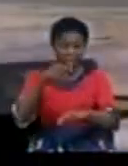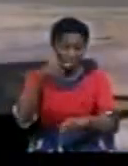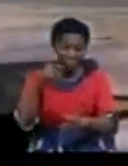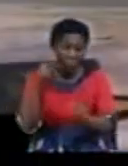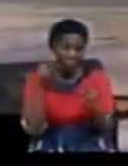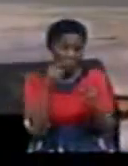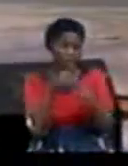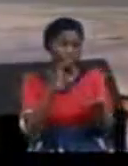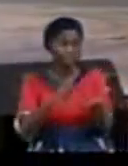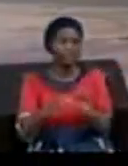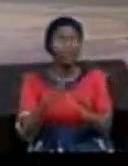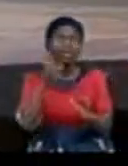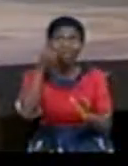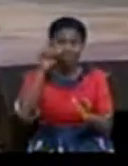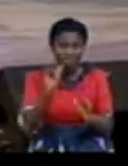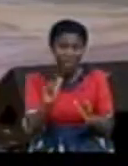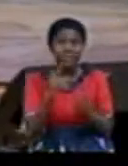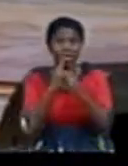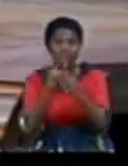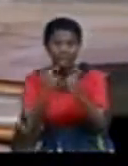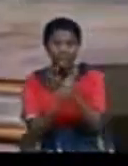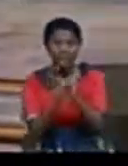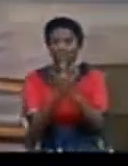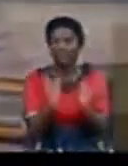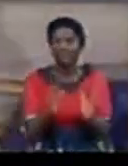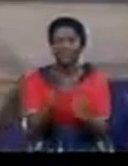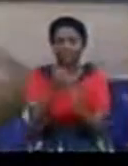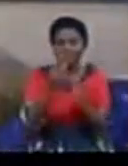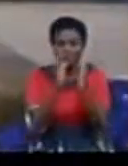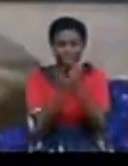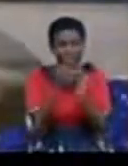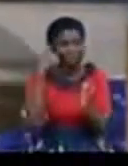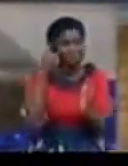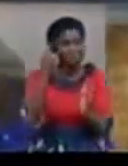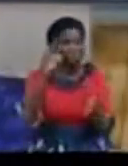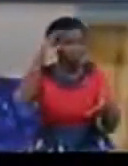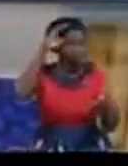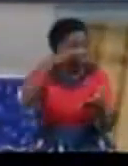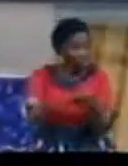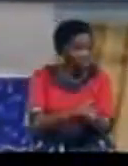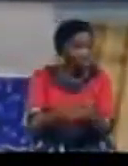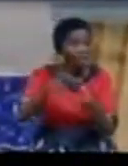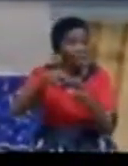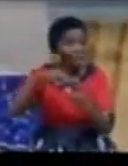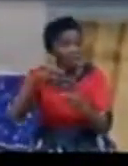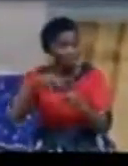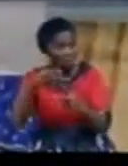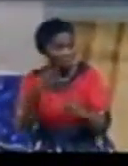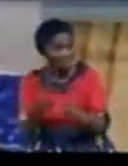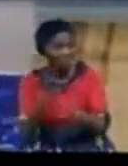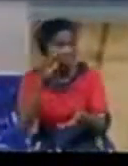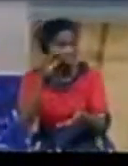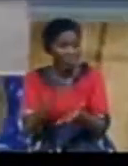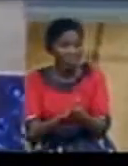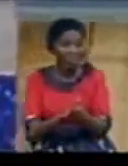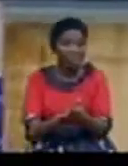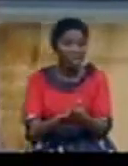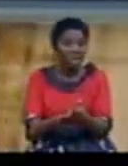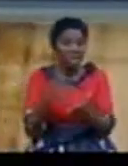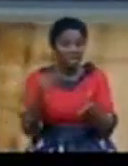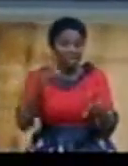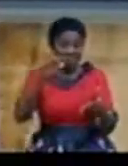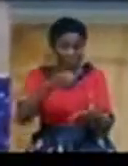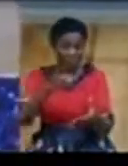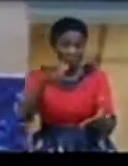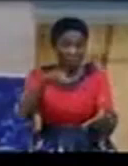partner, the life partner that is just for us here because there's no marriage in heaven, he answers your prayer. When you pray for